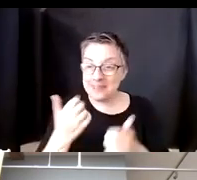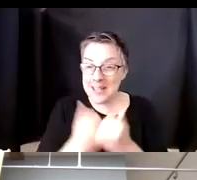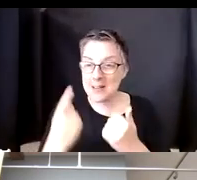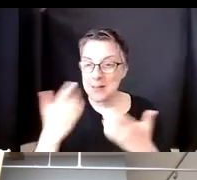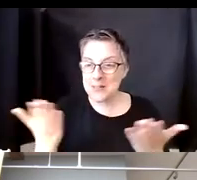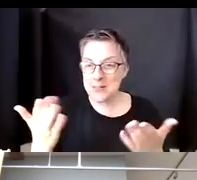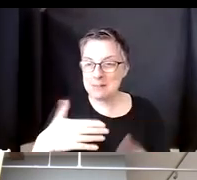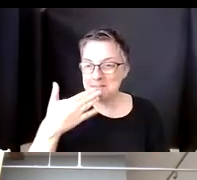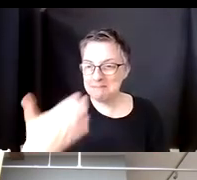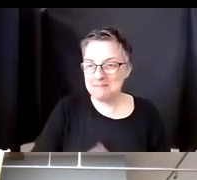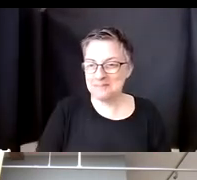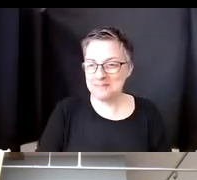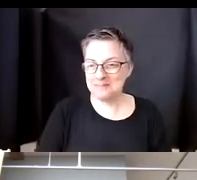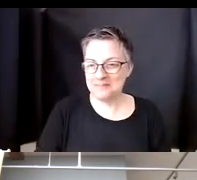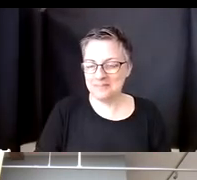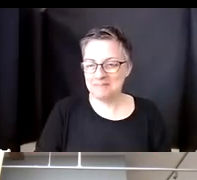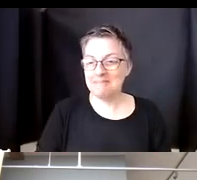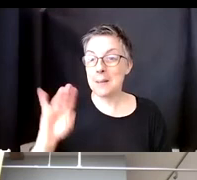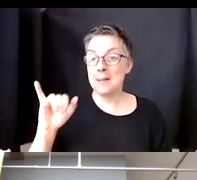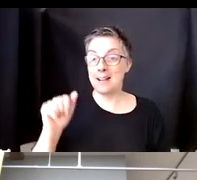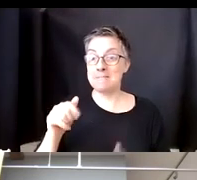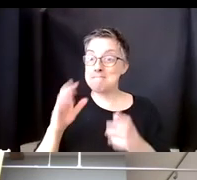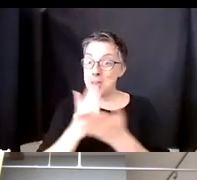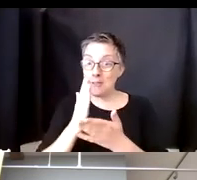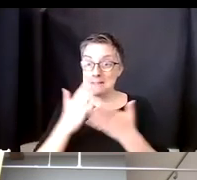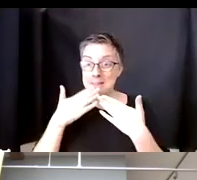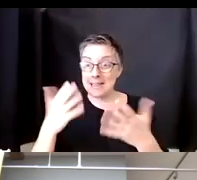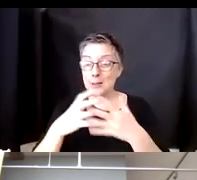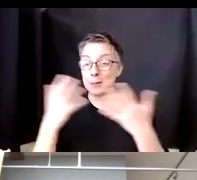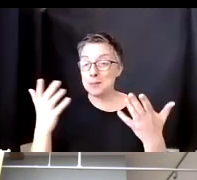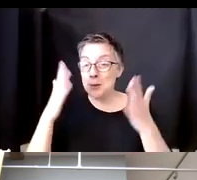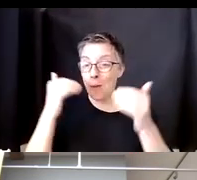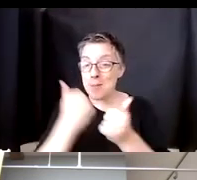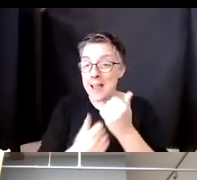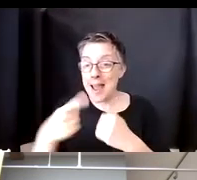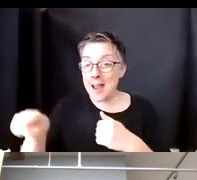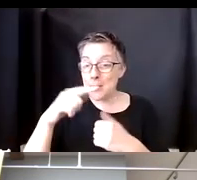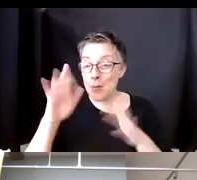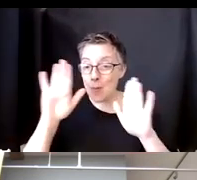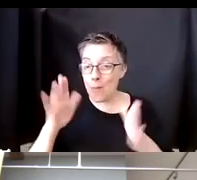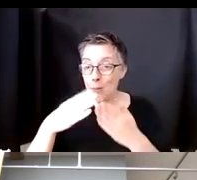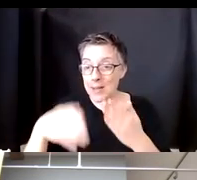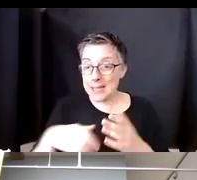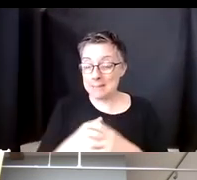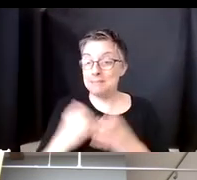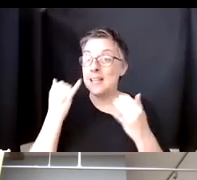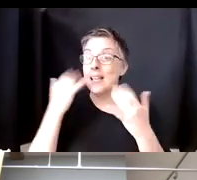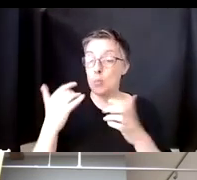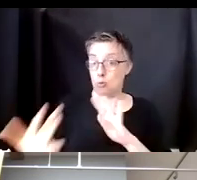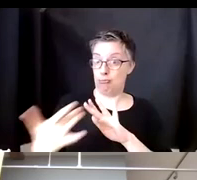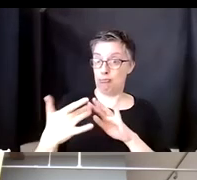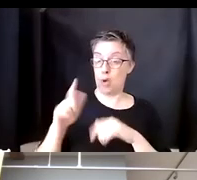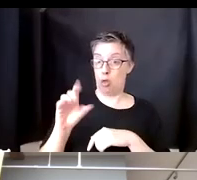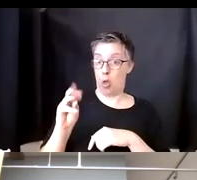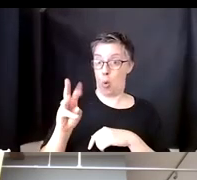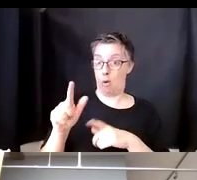here. All right, thank you so much. We hope everyone has a wonderful weekend. And if you want to reach out to the Lowell Cultural